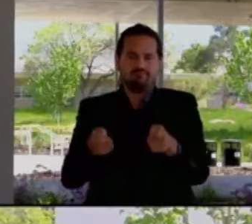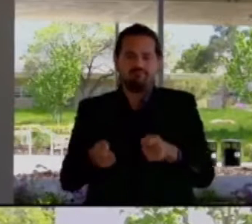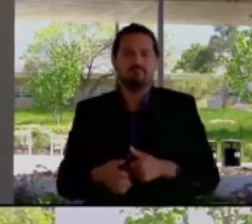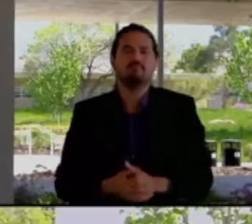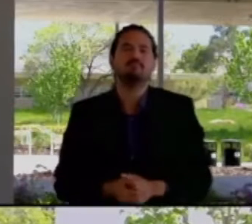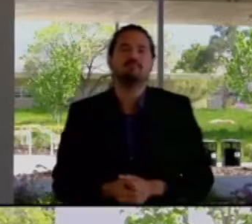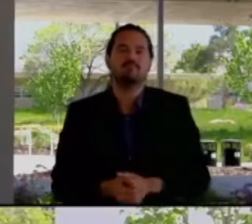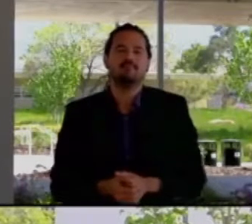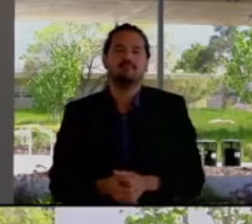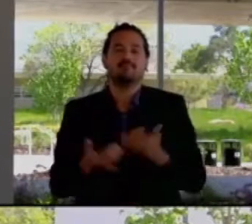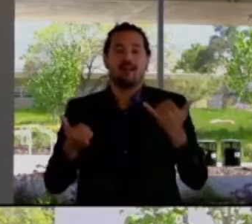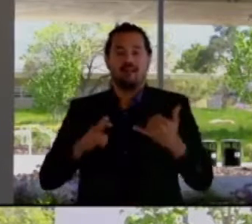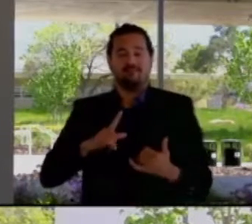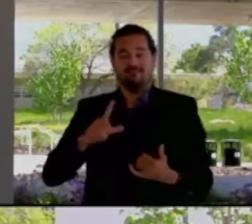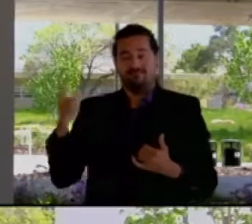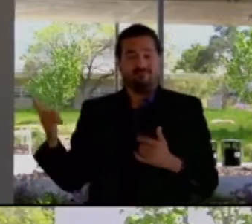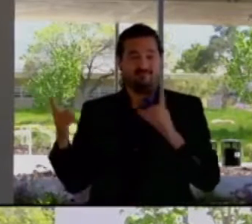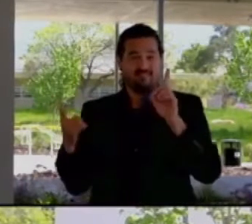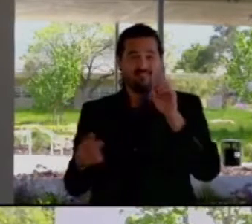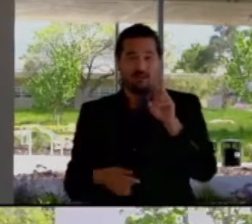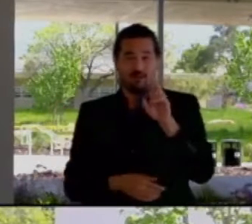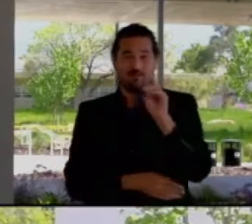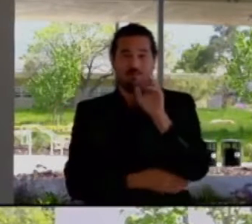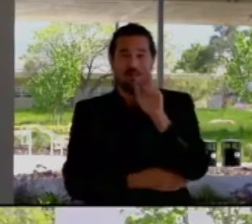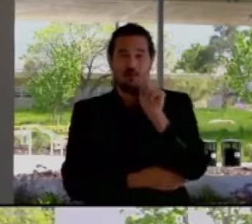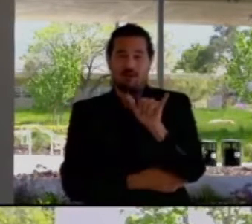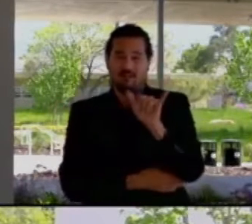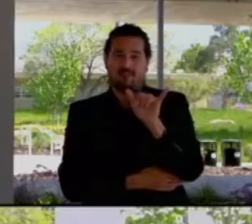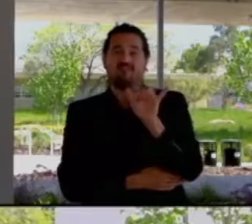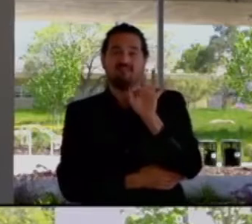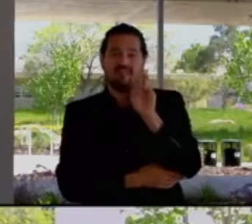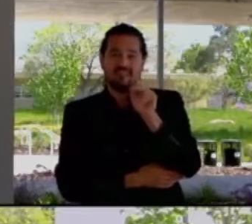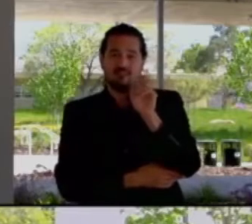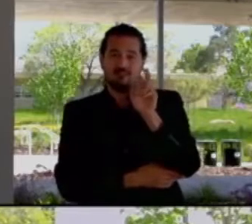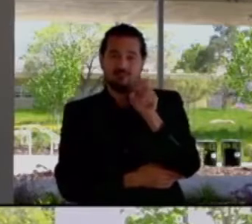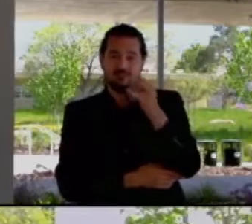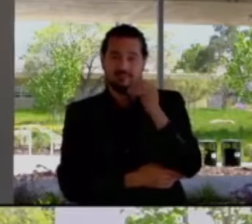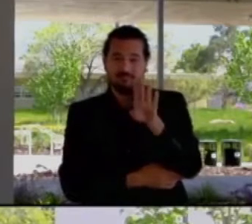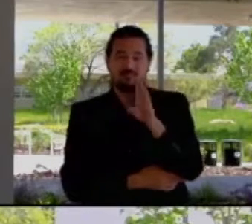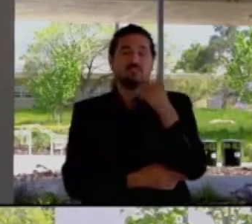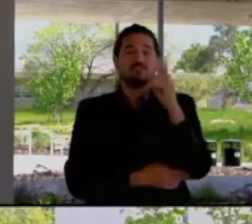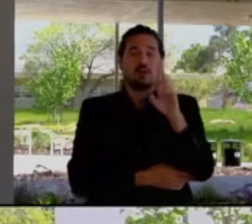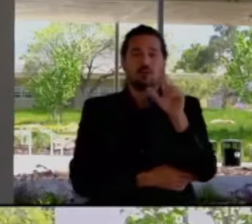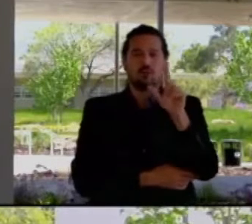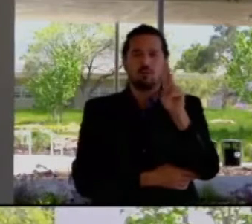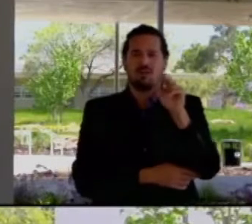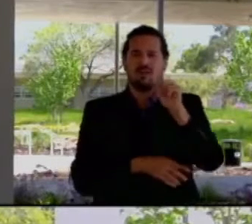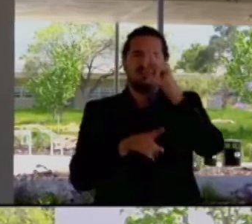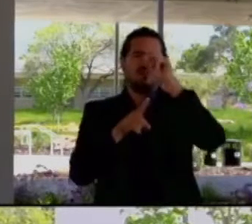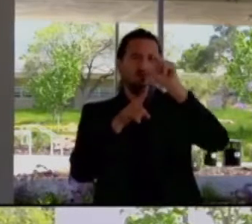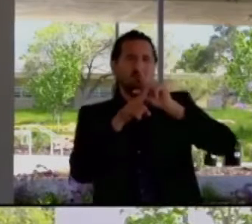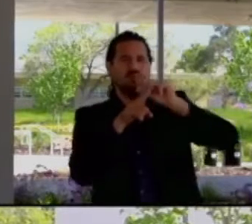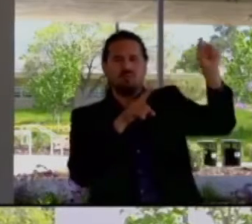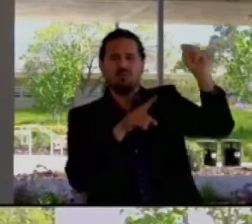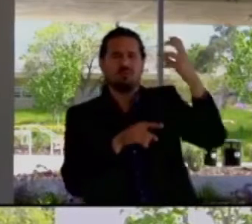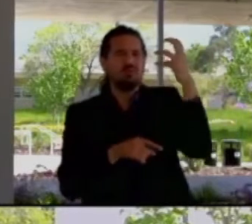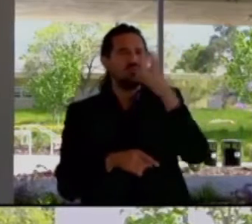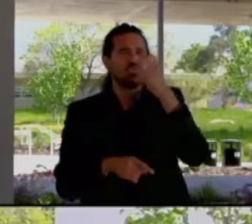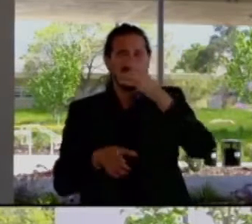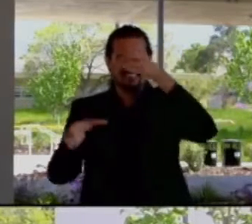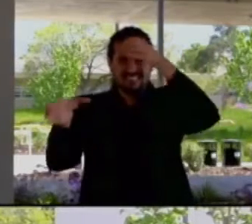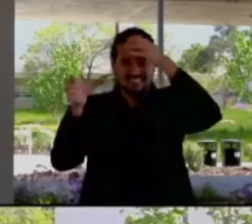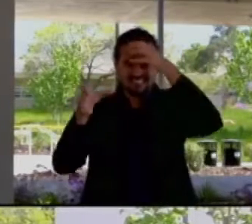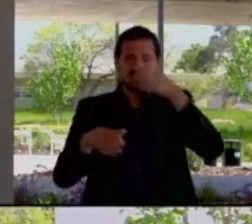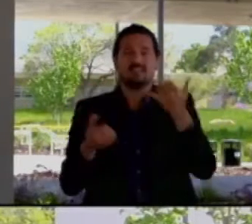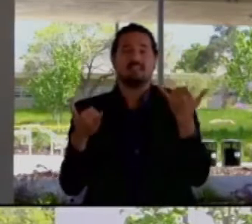Dr. Luna, who you're going to talk to, is brilliant. And I'm a big fan of Principal Kiala's, he's amazing. But